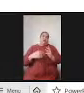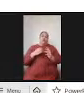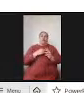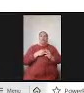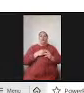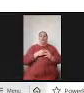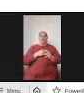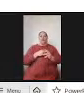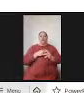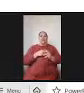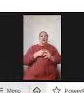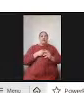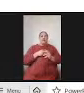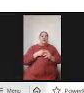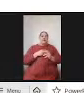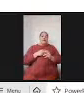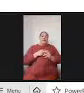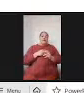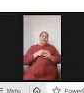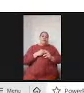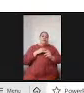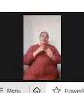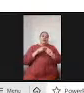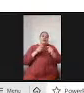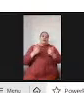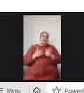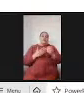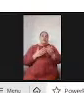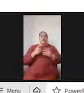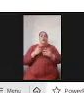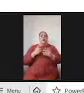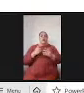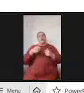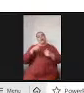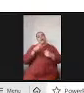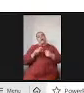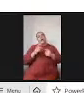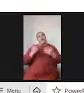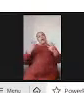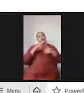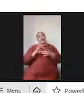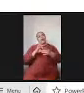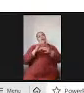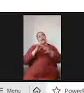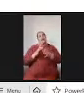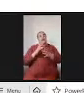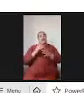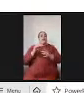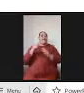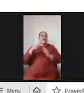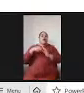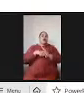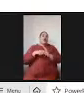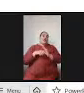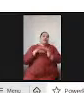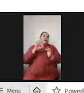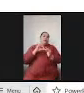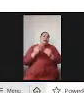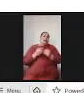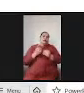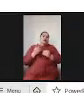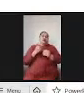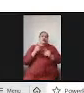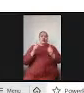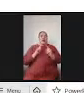to the committees, through the committee chairperson and the committee coordinator, if it's a content specific thing. And what they also allow people to do